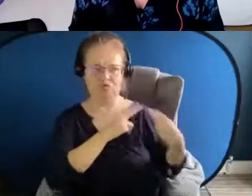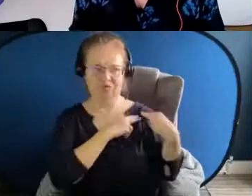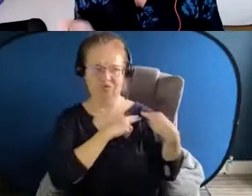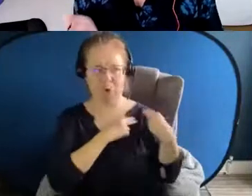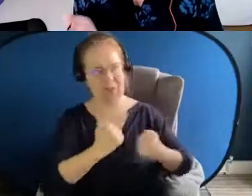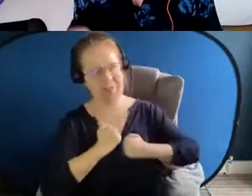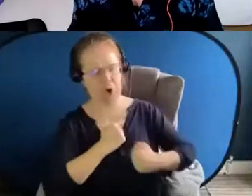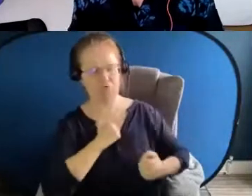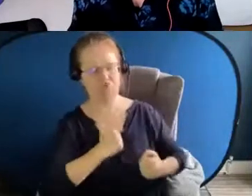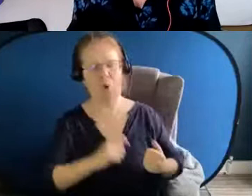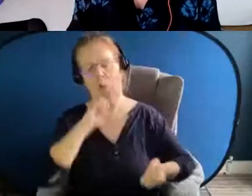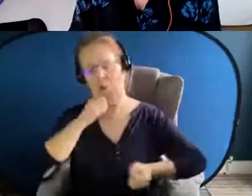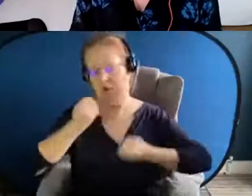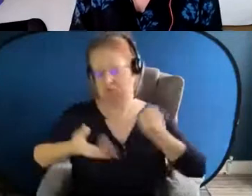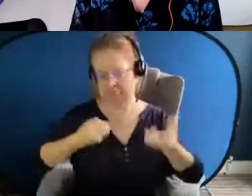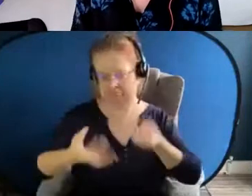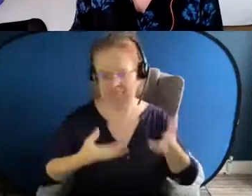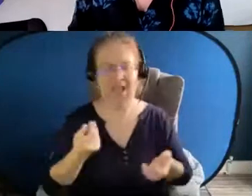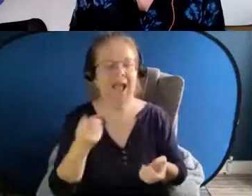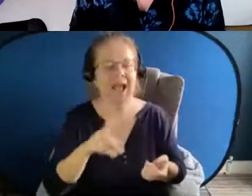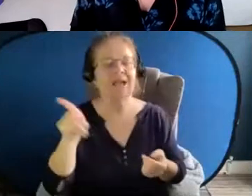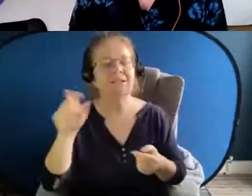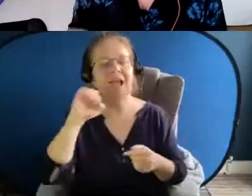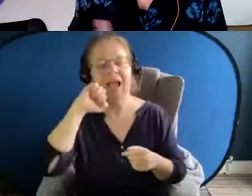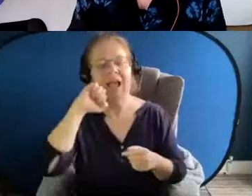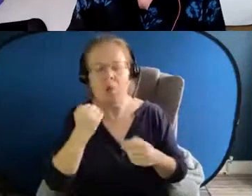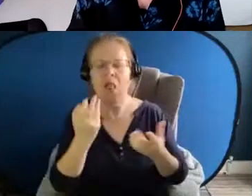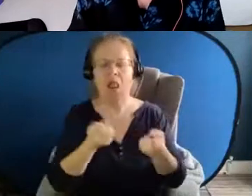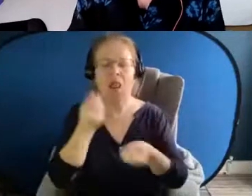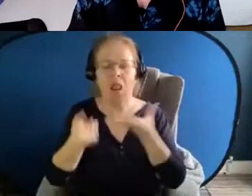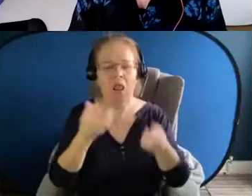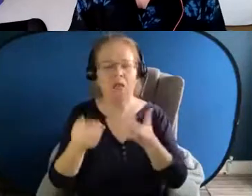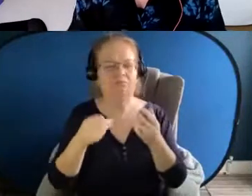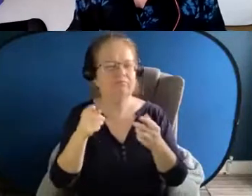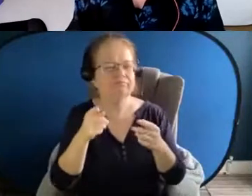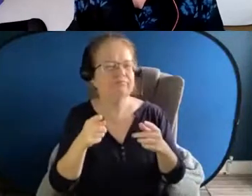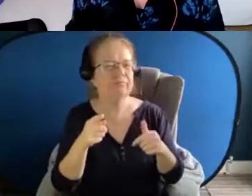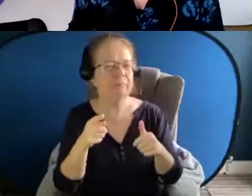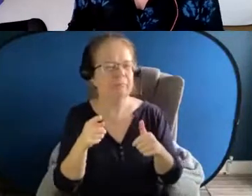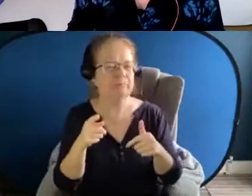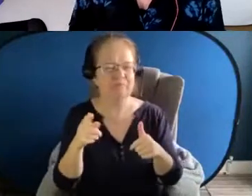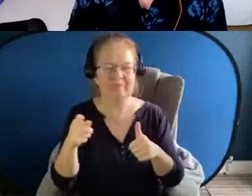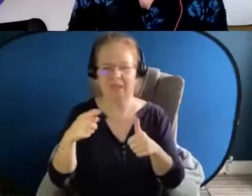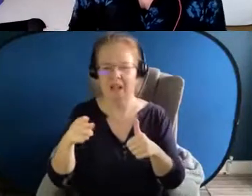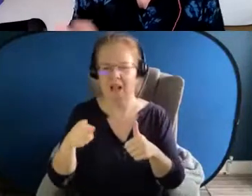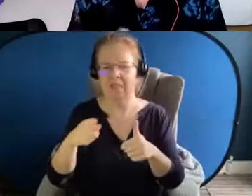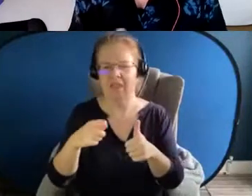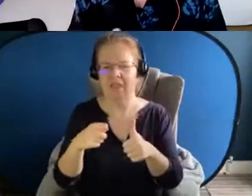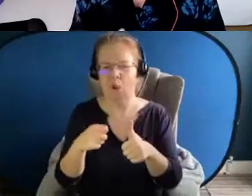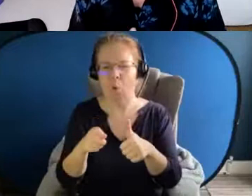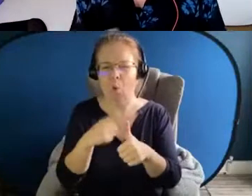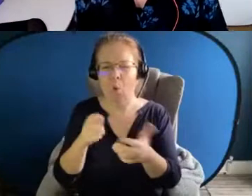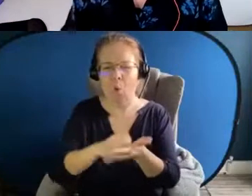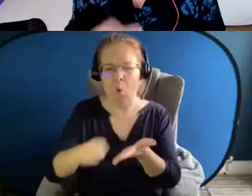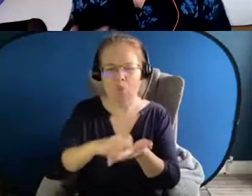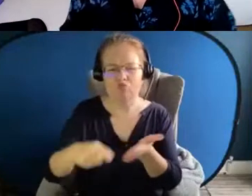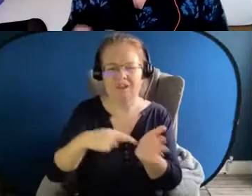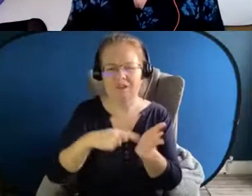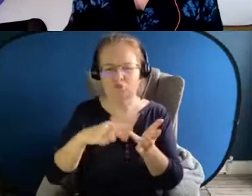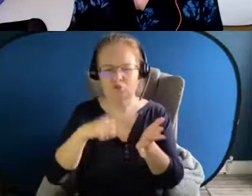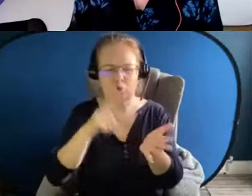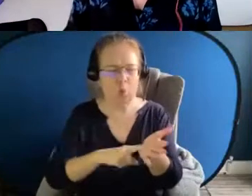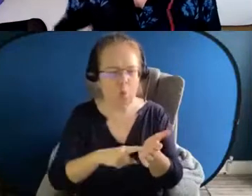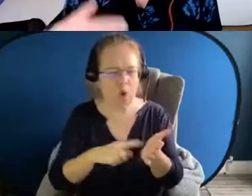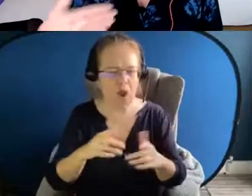also he'll touch a little bit on some of the challenges, both from the kind of authoring tool provider and from